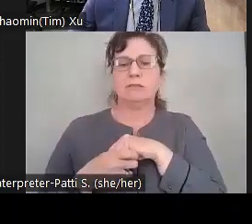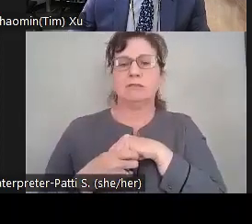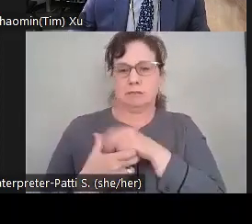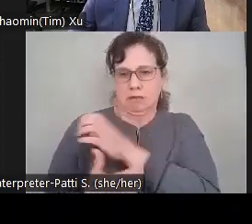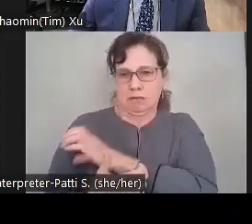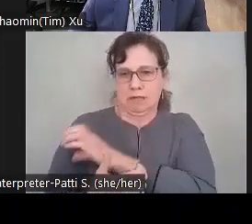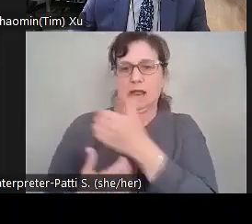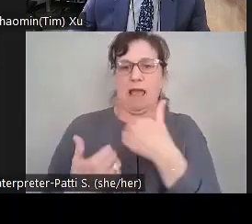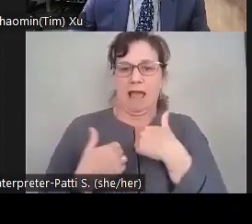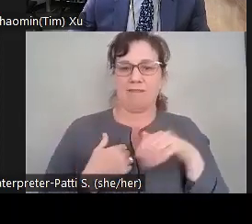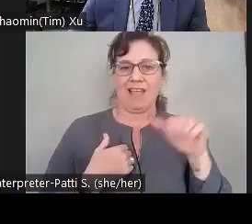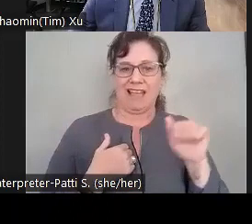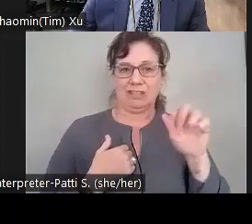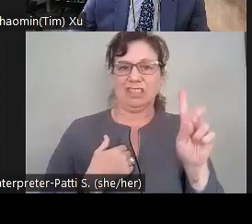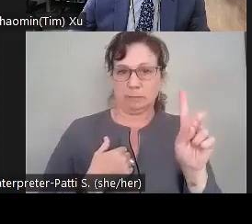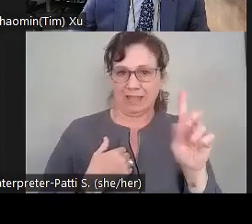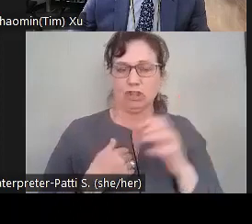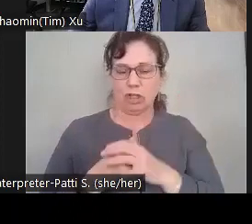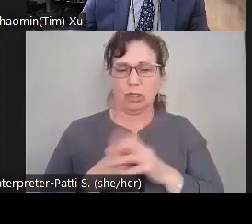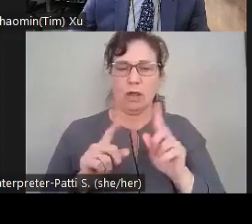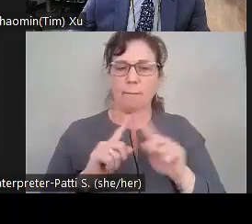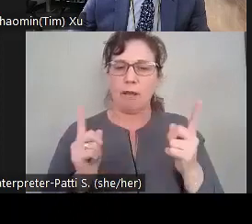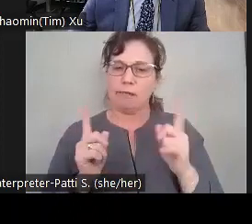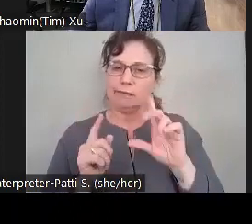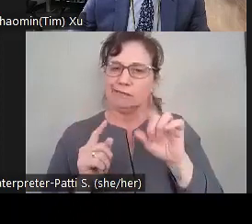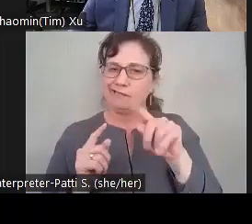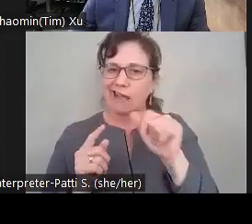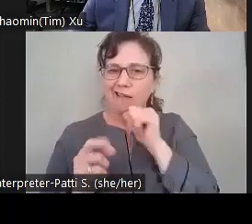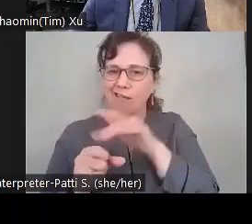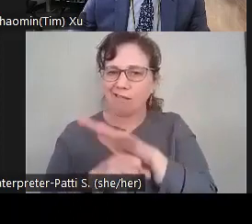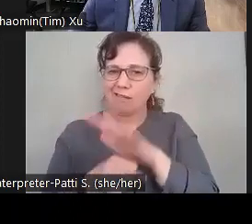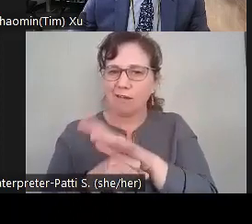have anal dysplasia, but again, there's just not enough data for it yet.